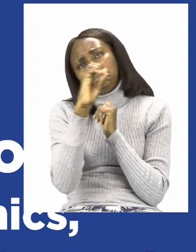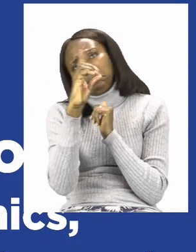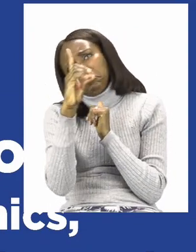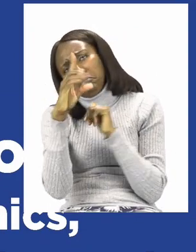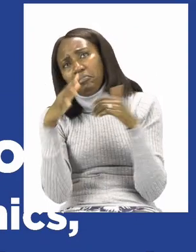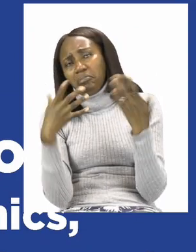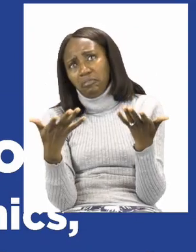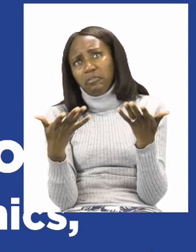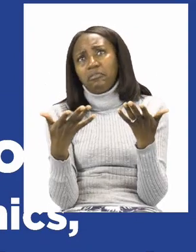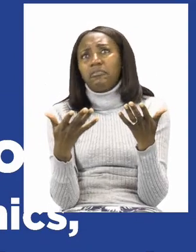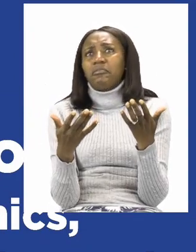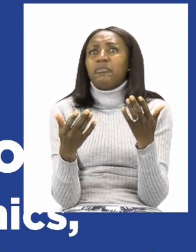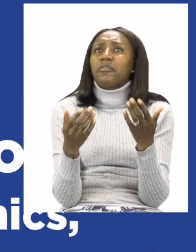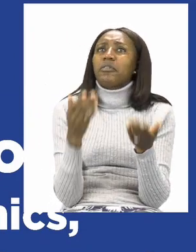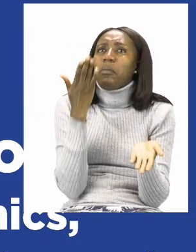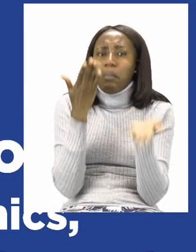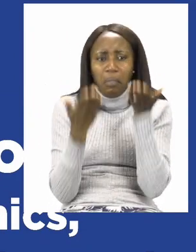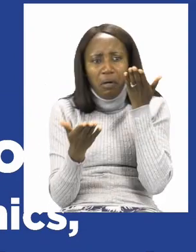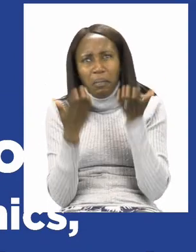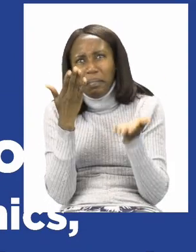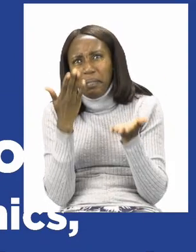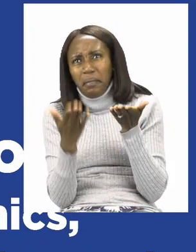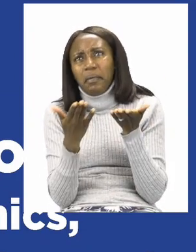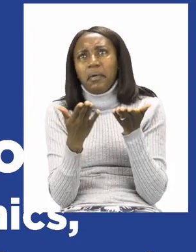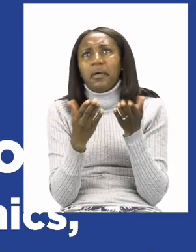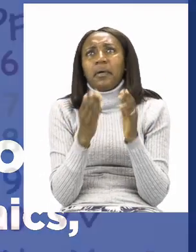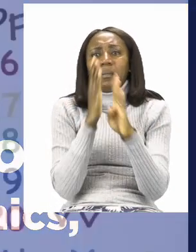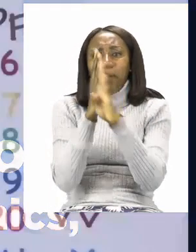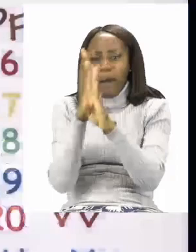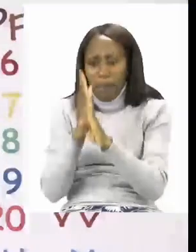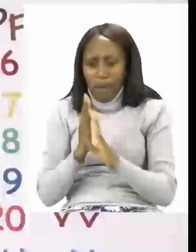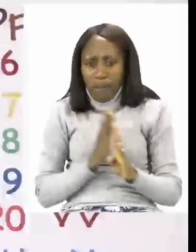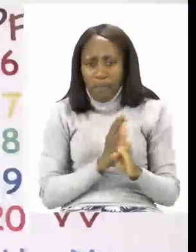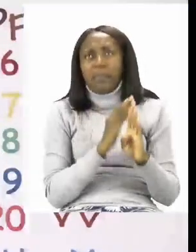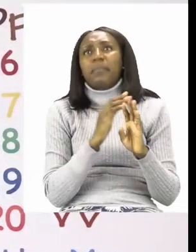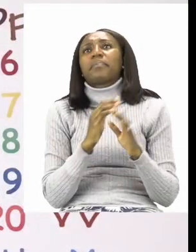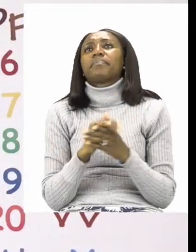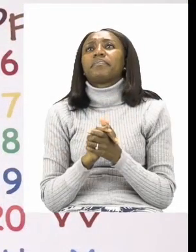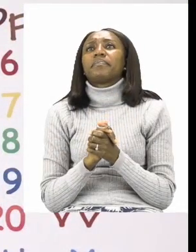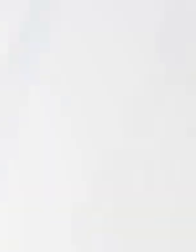phonics, comparing and ordering.